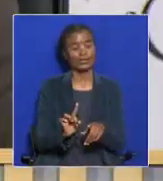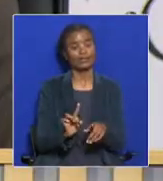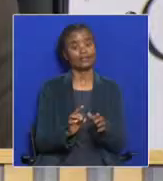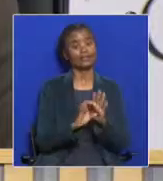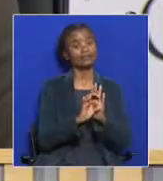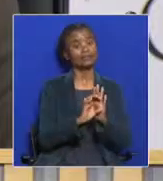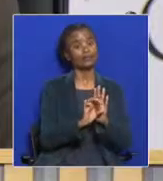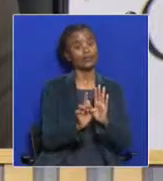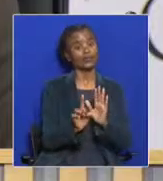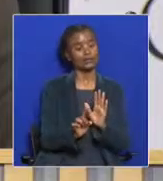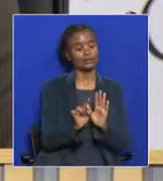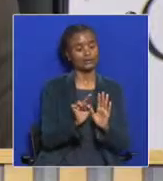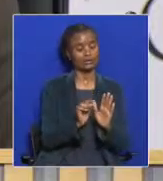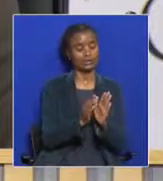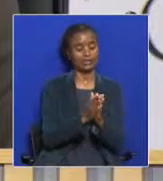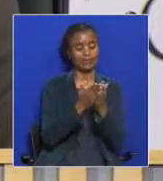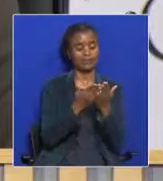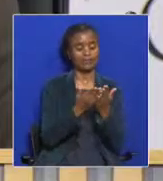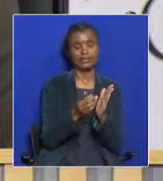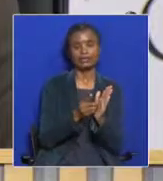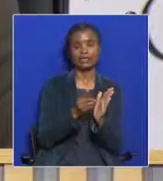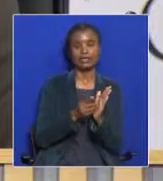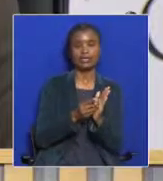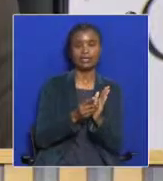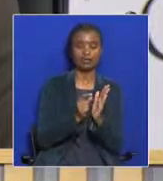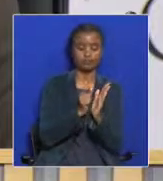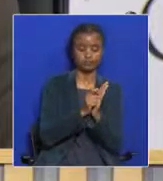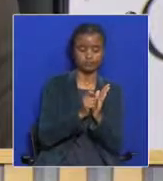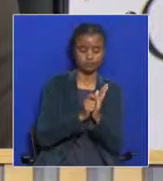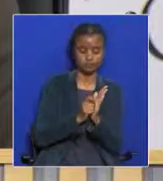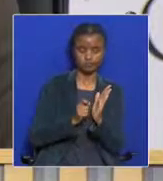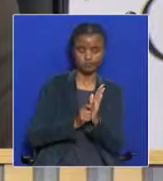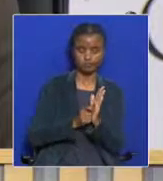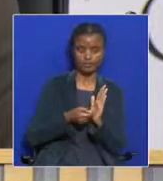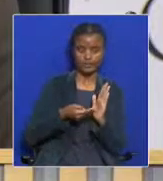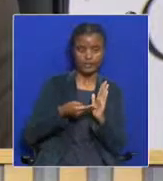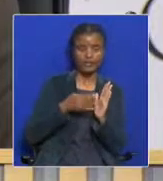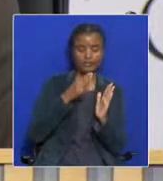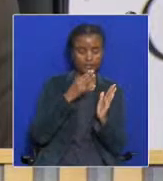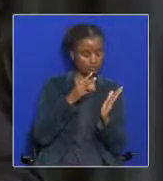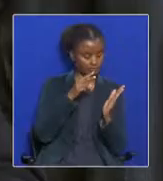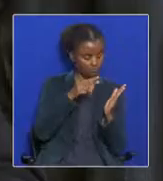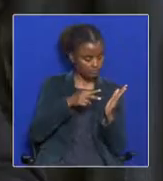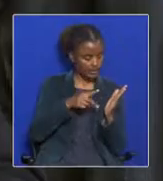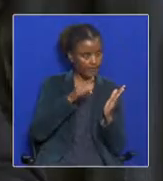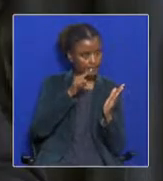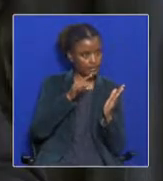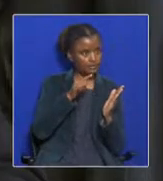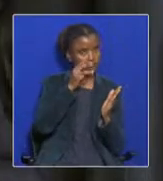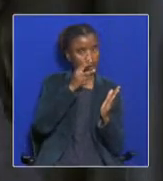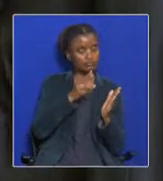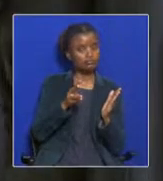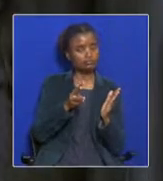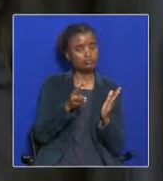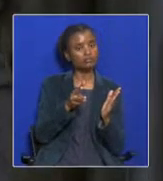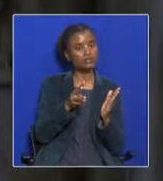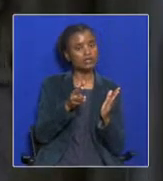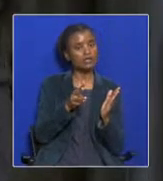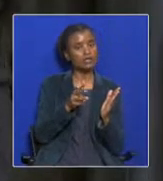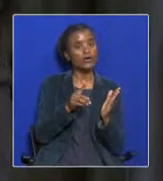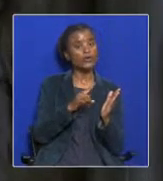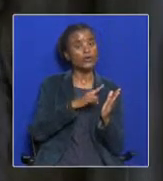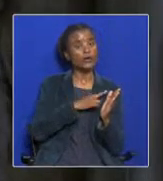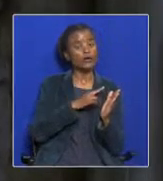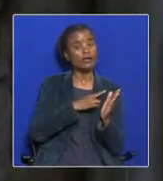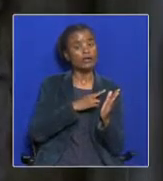this diary have to be considered with care or caution, because it is